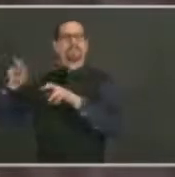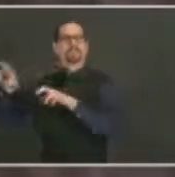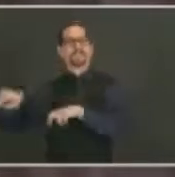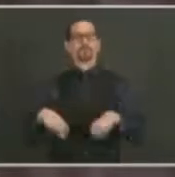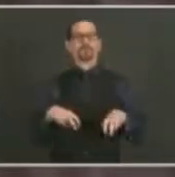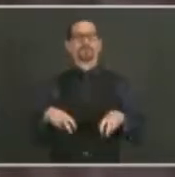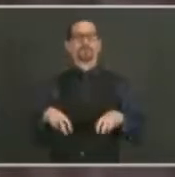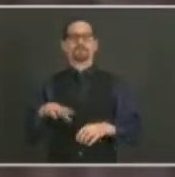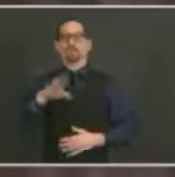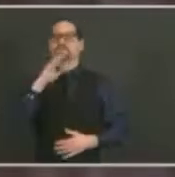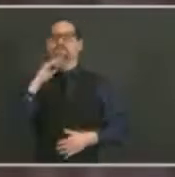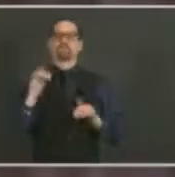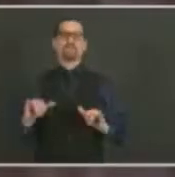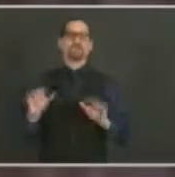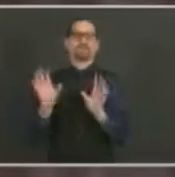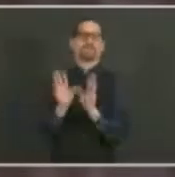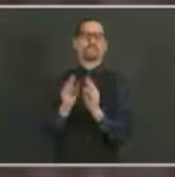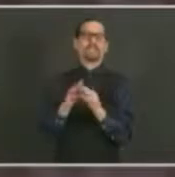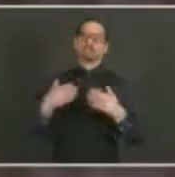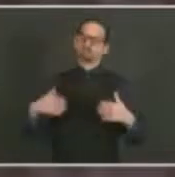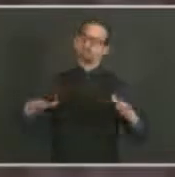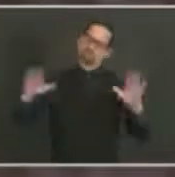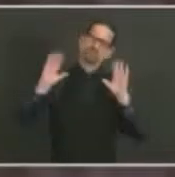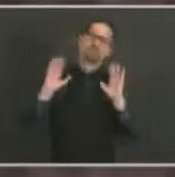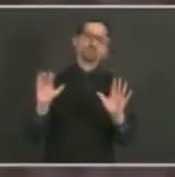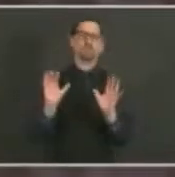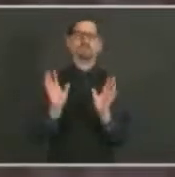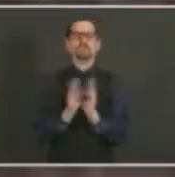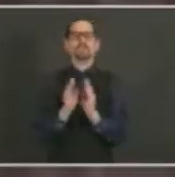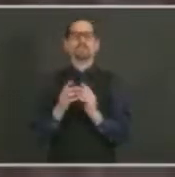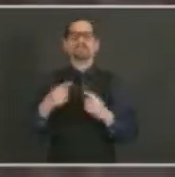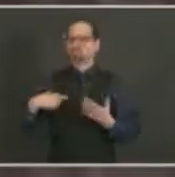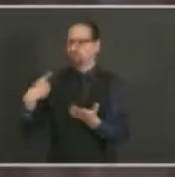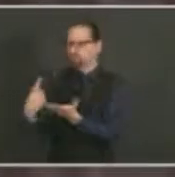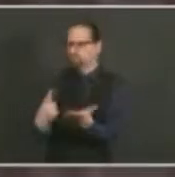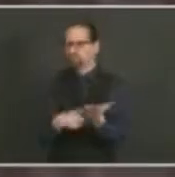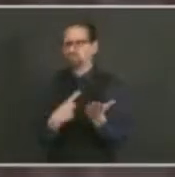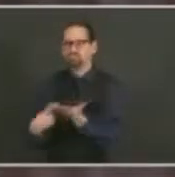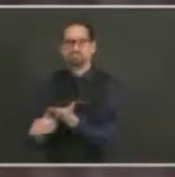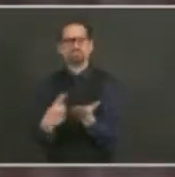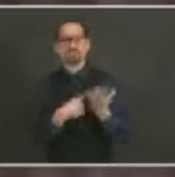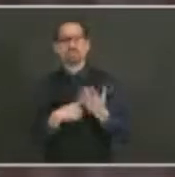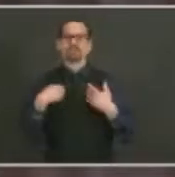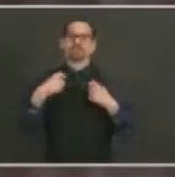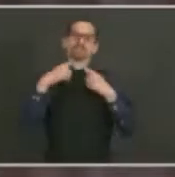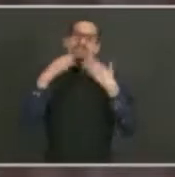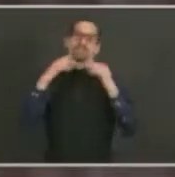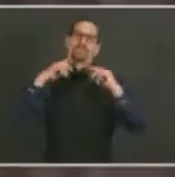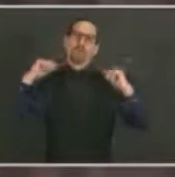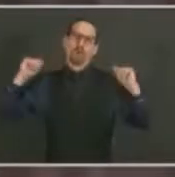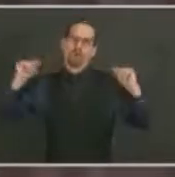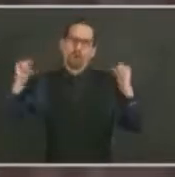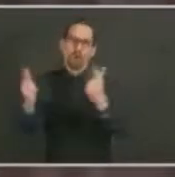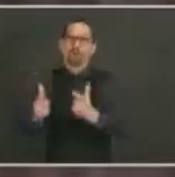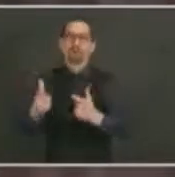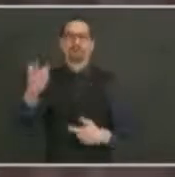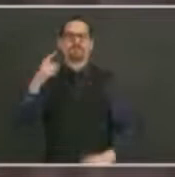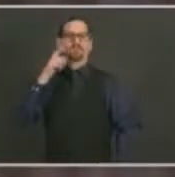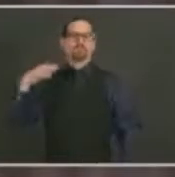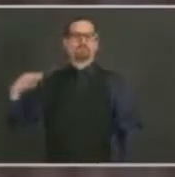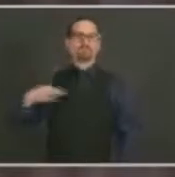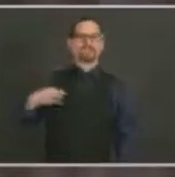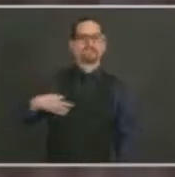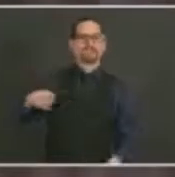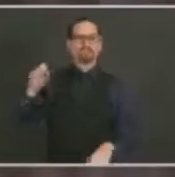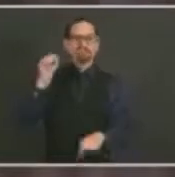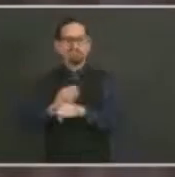open to the media, and I thank everyone who is volunteering their time on that group of advisors to serve and